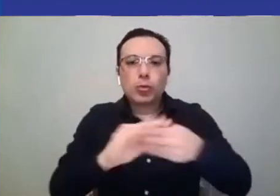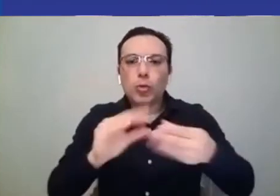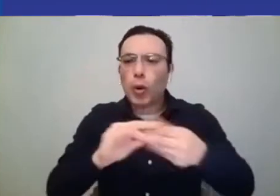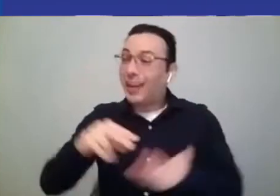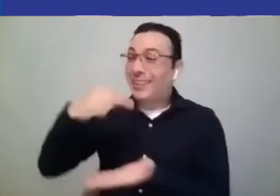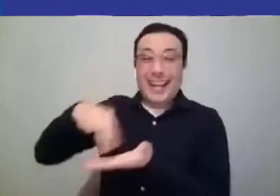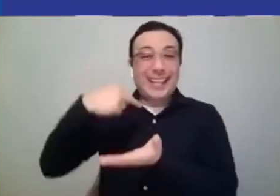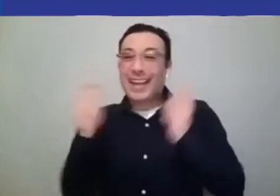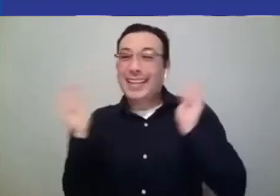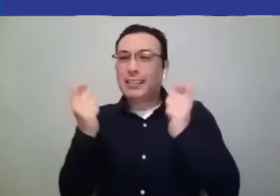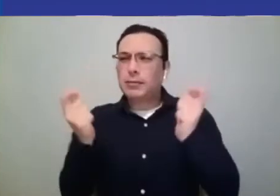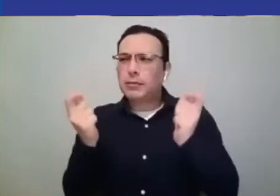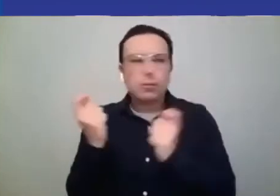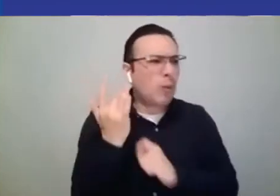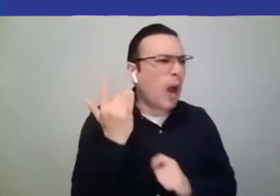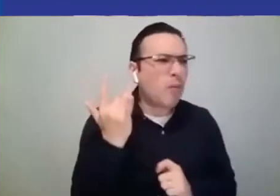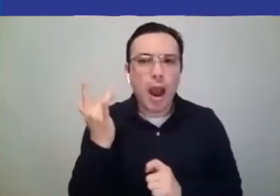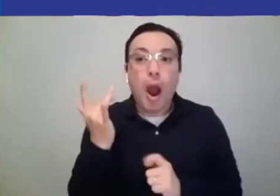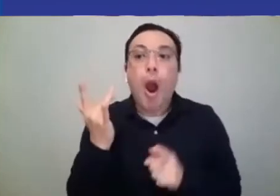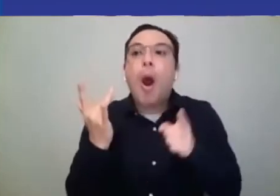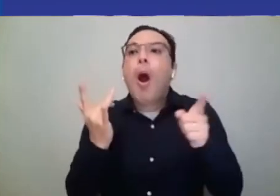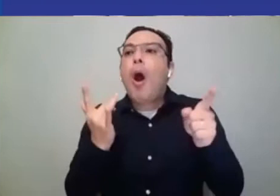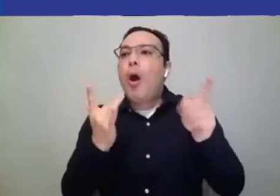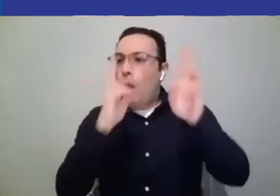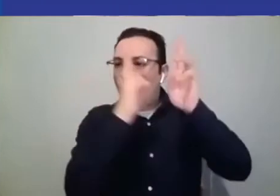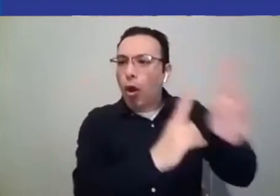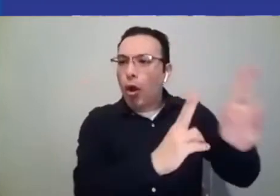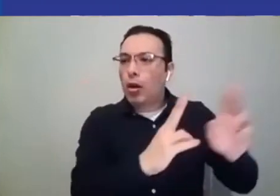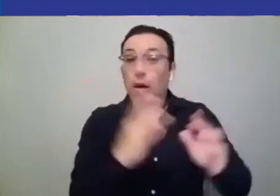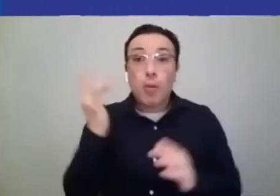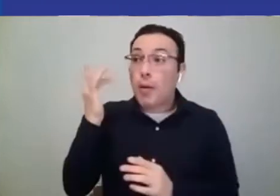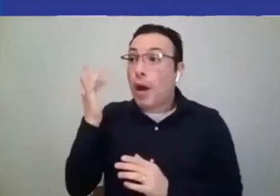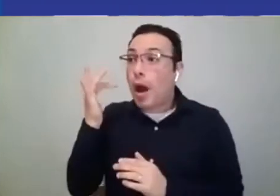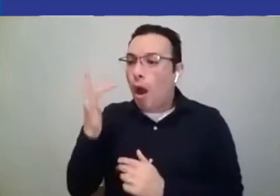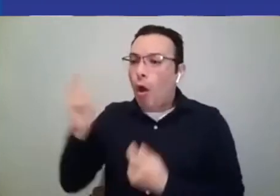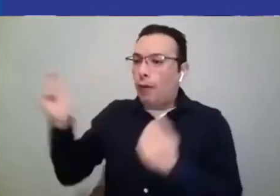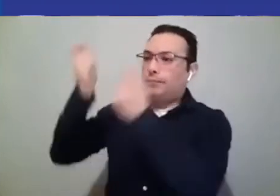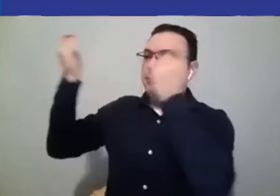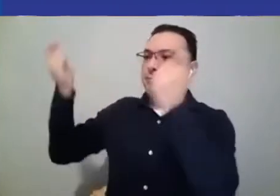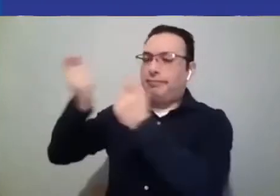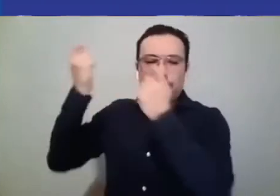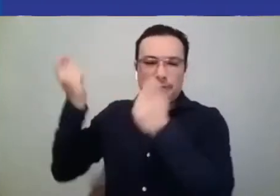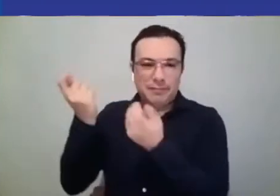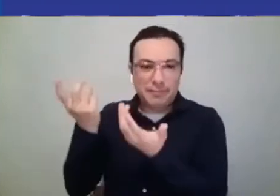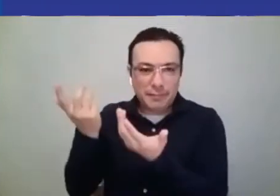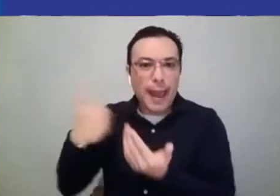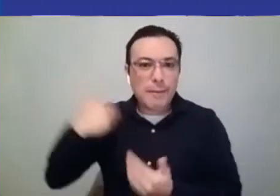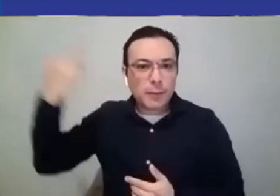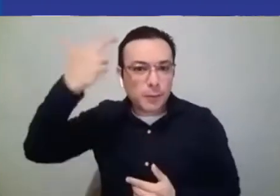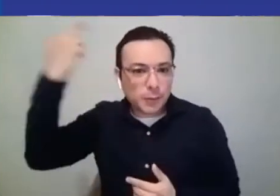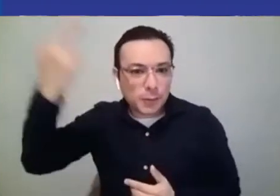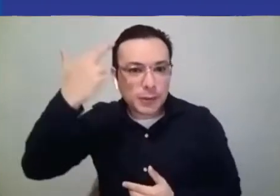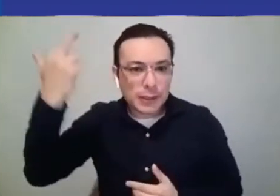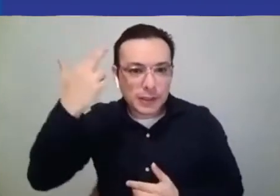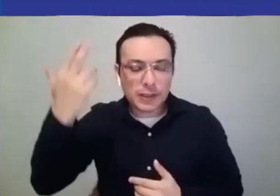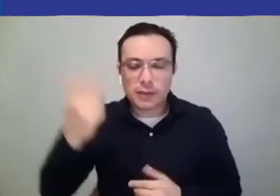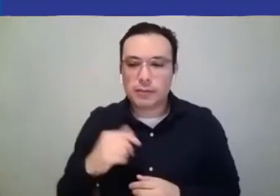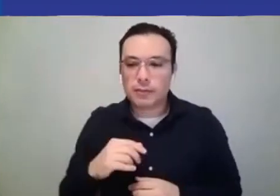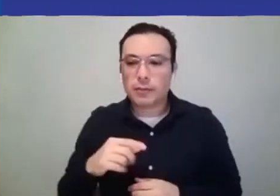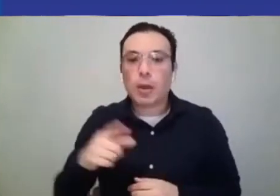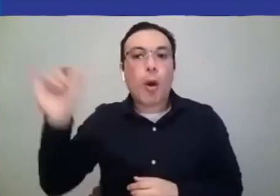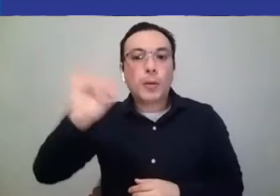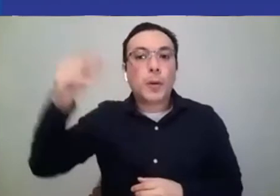stories where they're, why are we doing them, and like you mentioned, this kind of